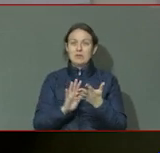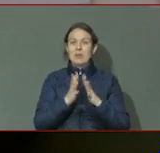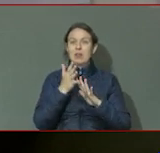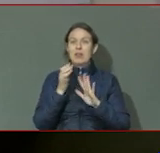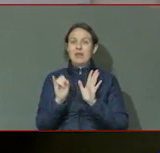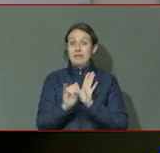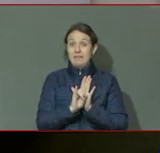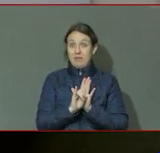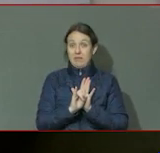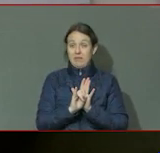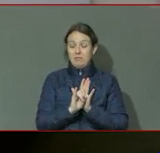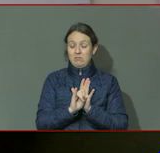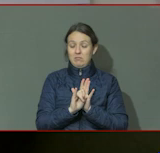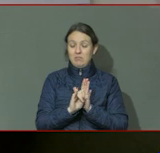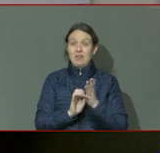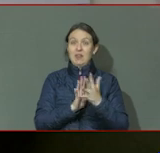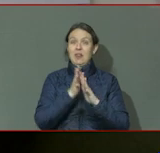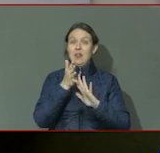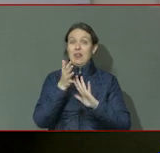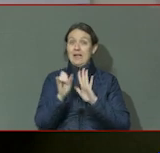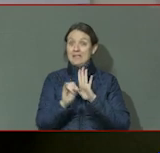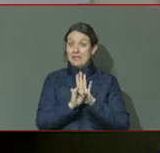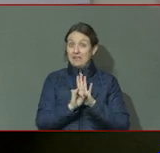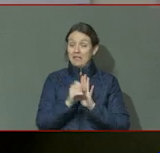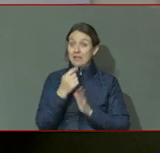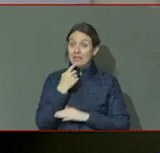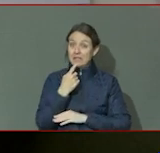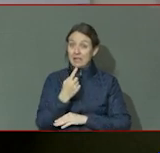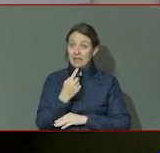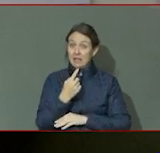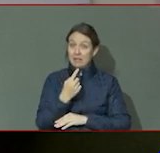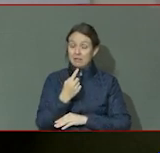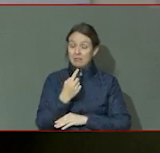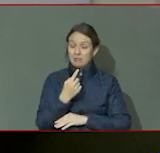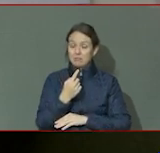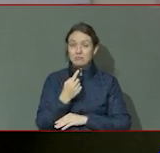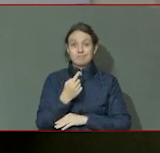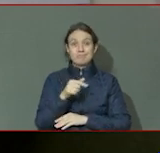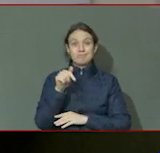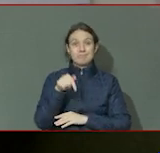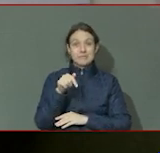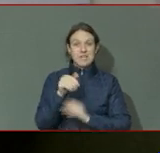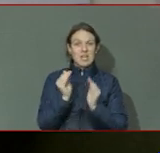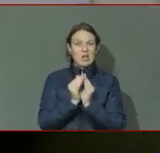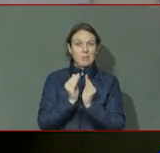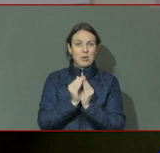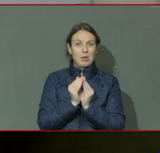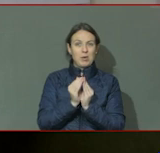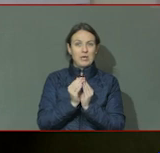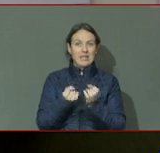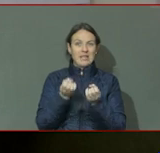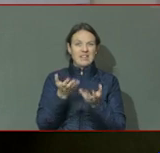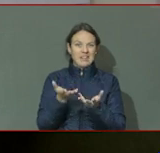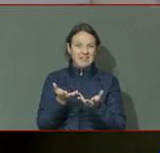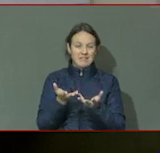number 1, I'm going to identify the disturbance. In this case, I'm not going to get a mark for it because they told me